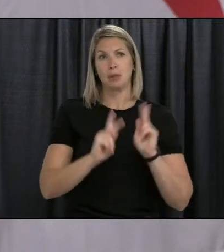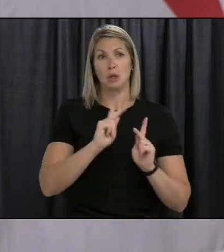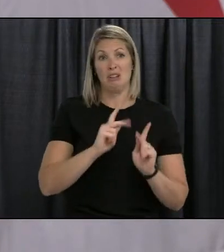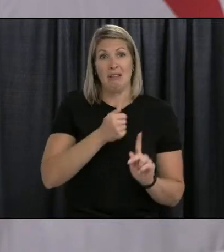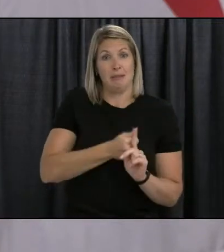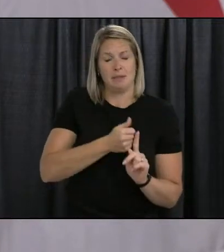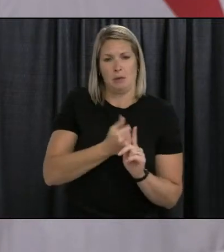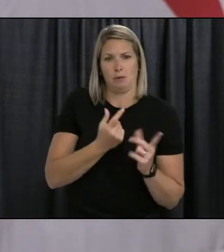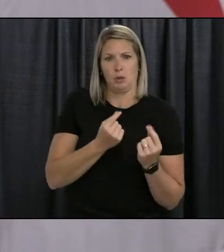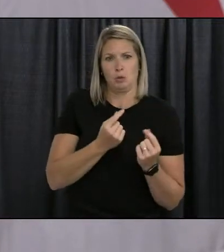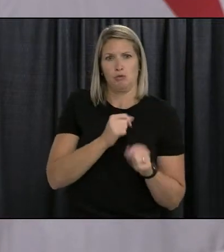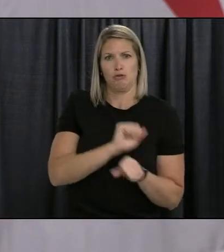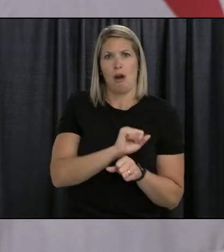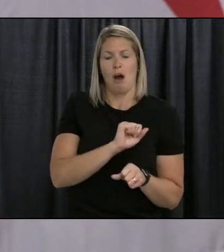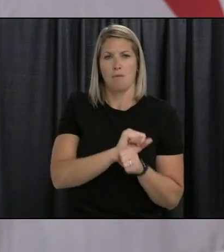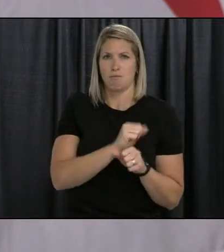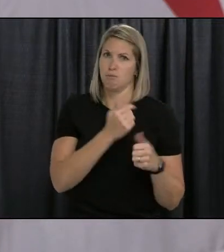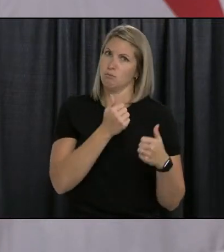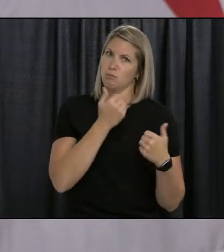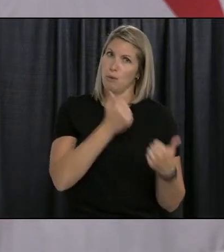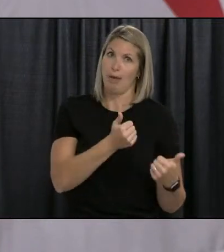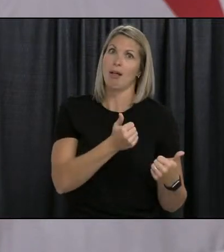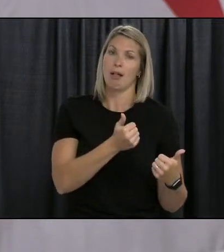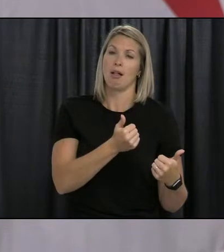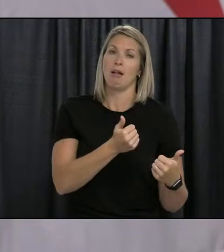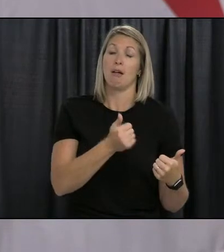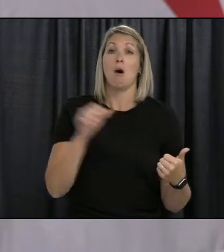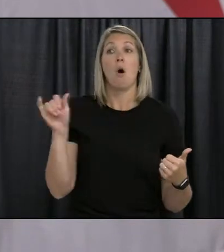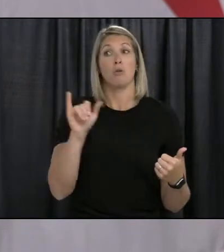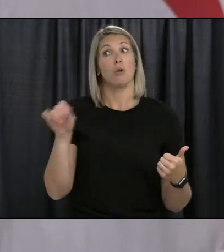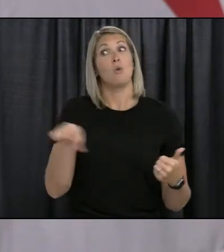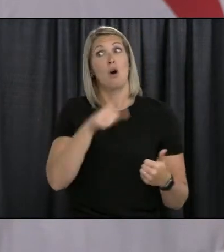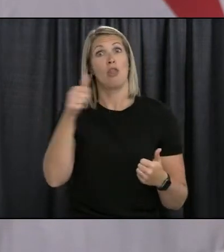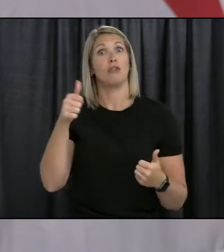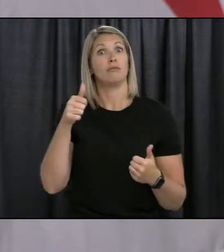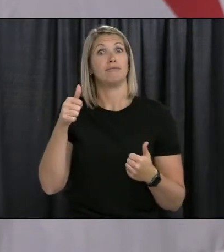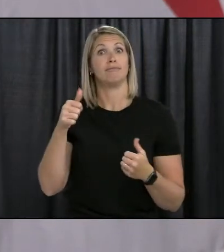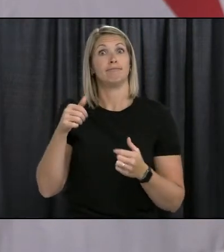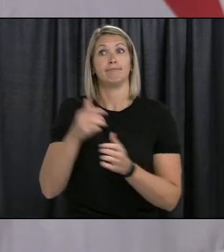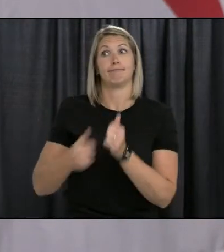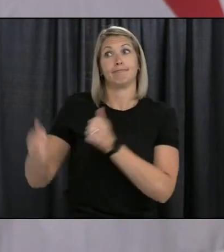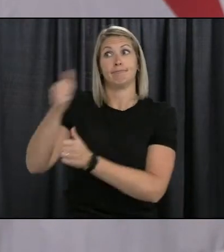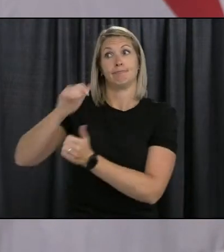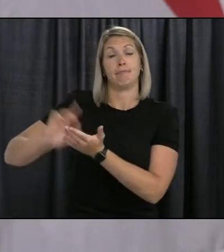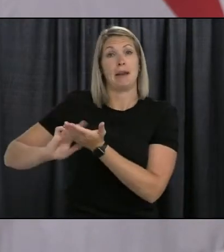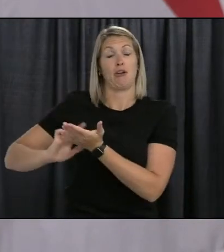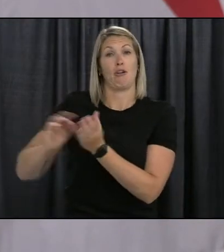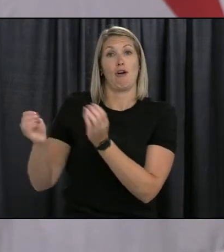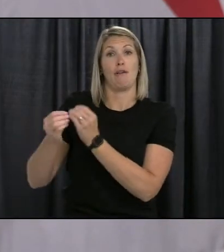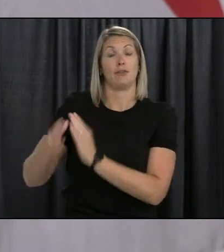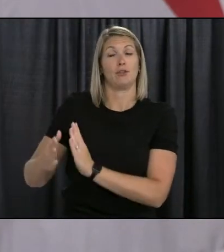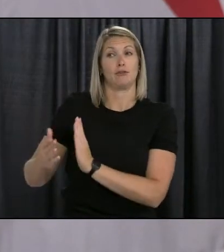their jobs, and I think here in Canada, and I think elsewhere in the world are doing their jobs well.